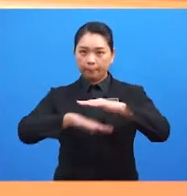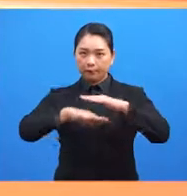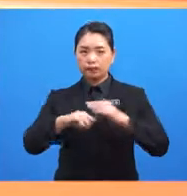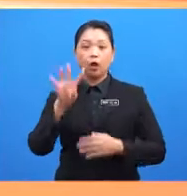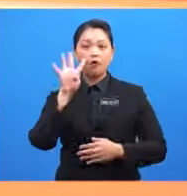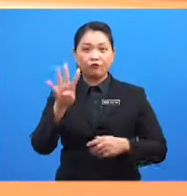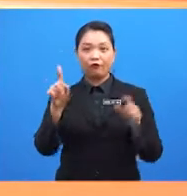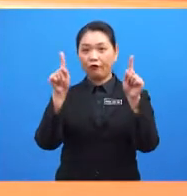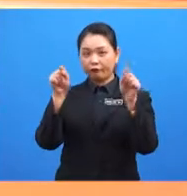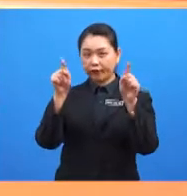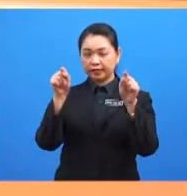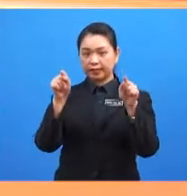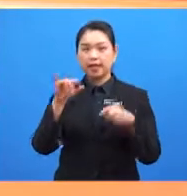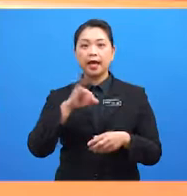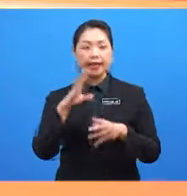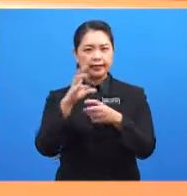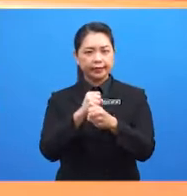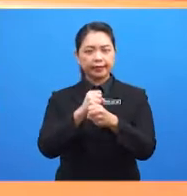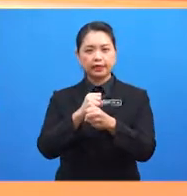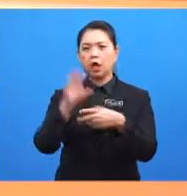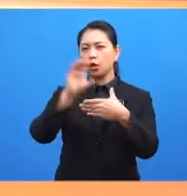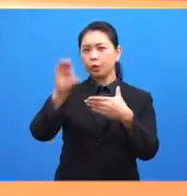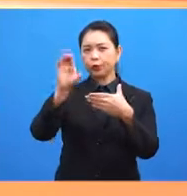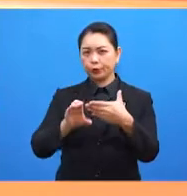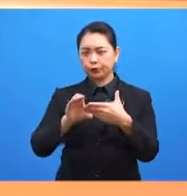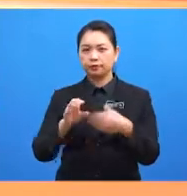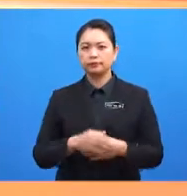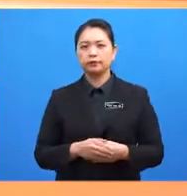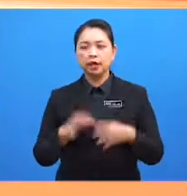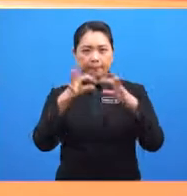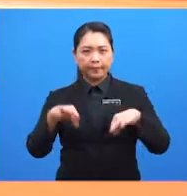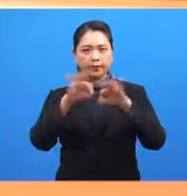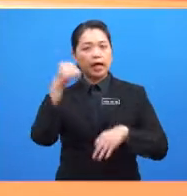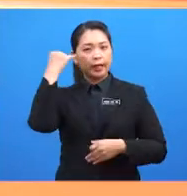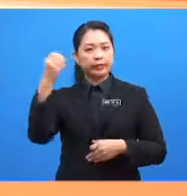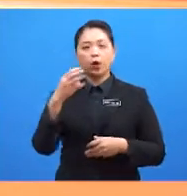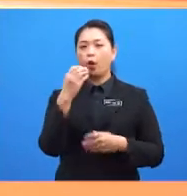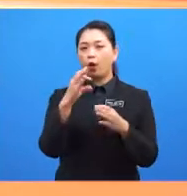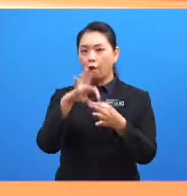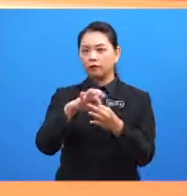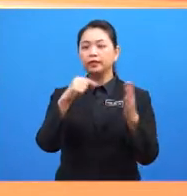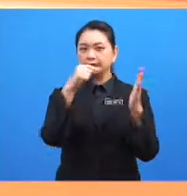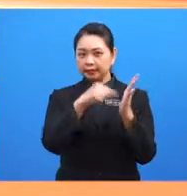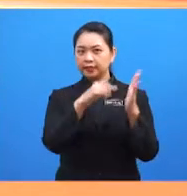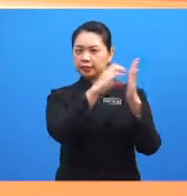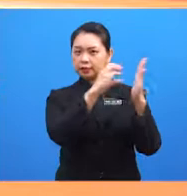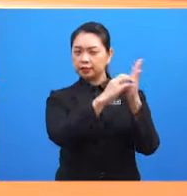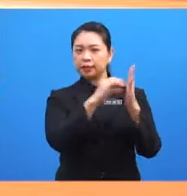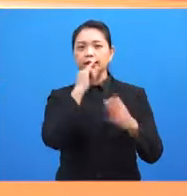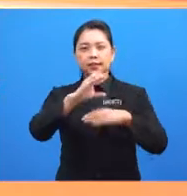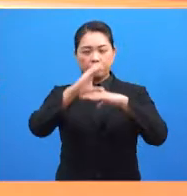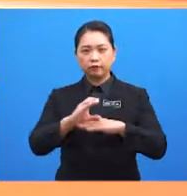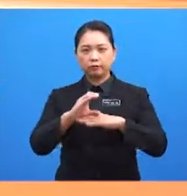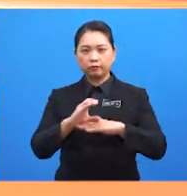four phrases, I get to a conclusion that the main idea of this paragraph is about the cultural